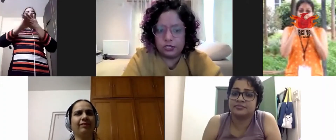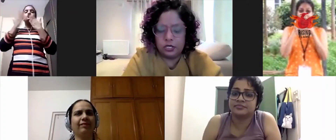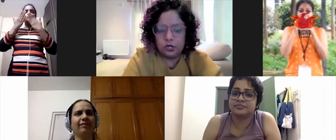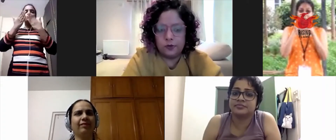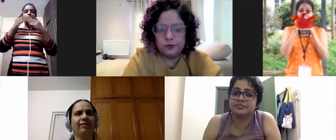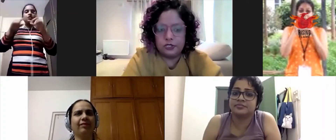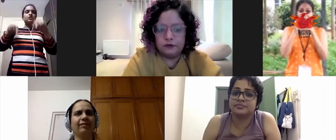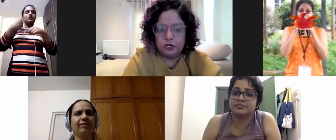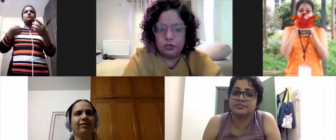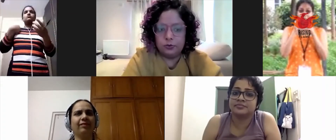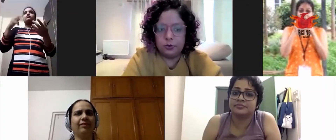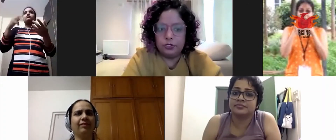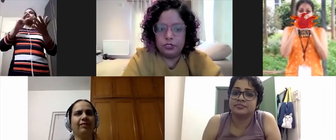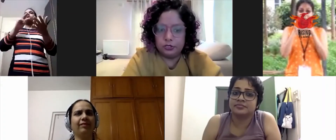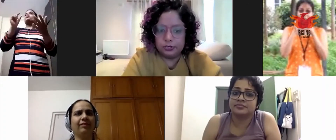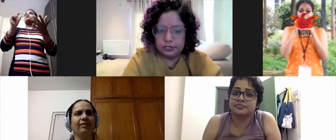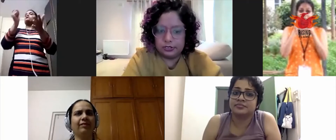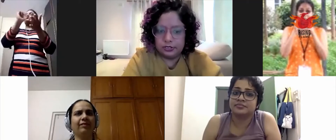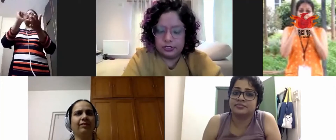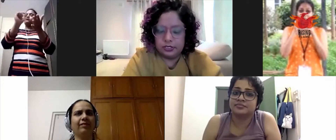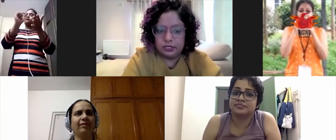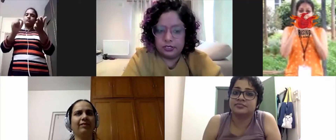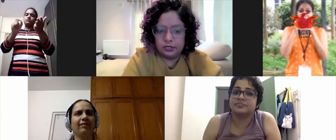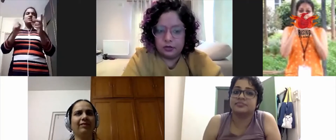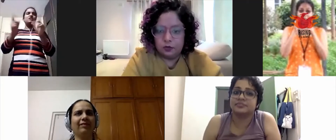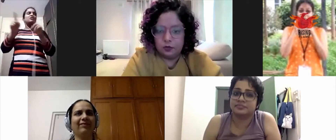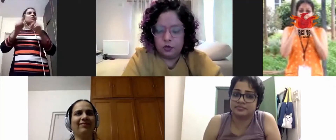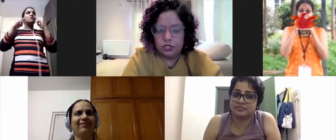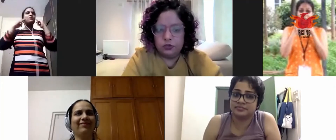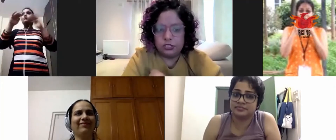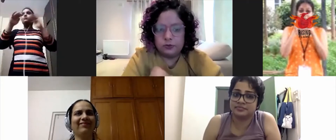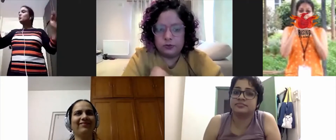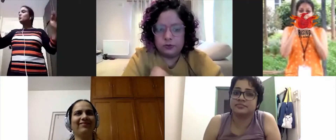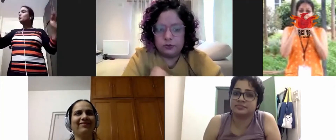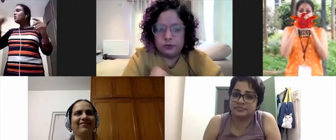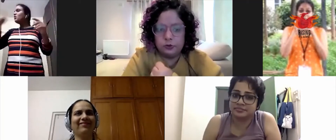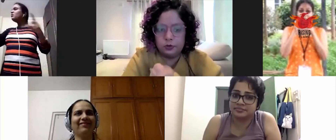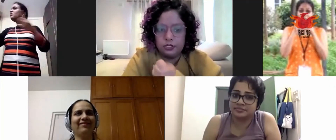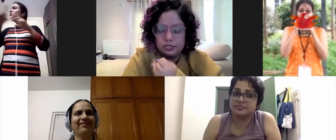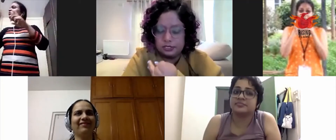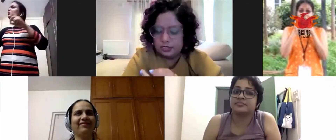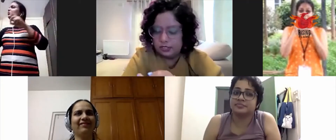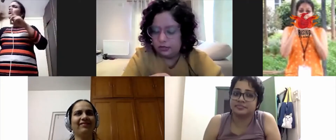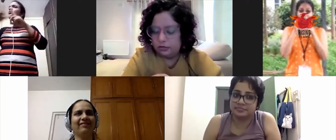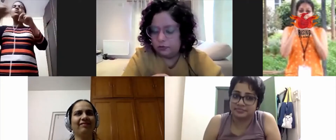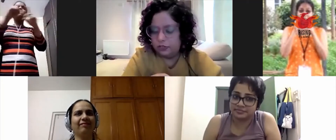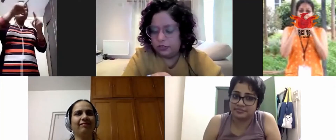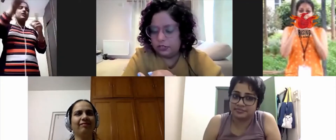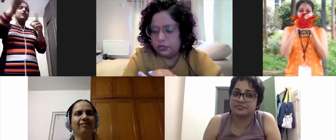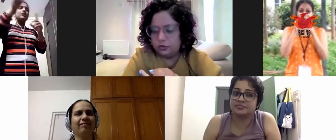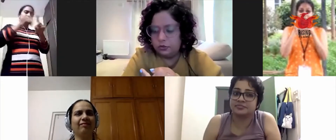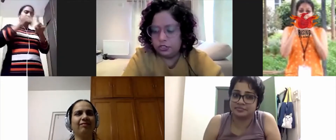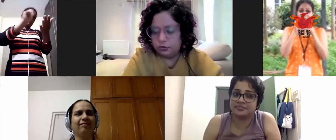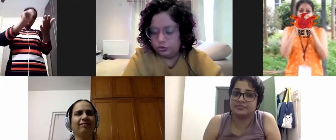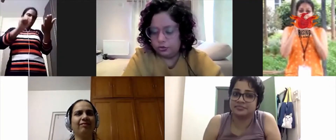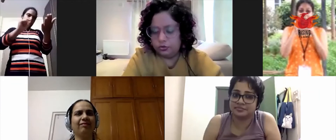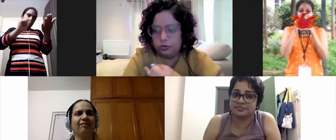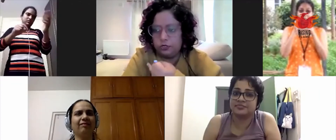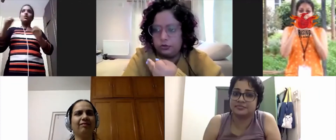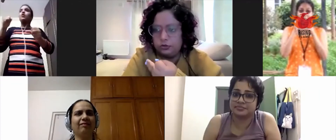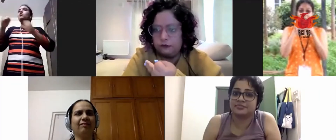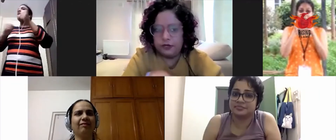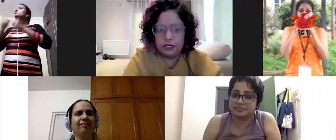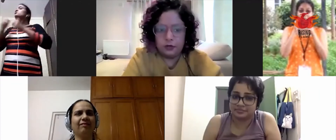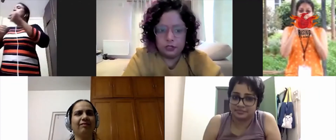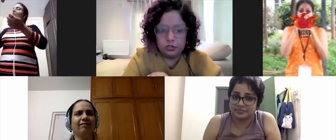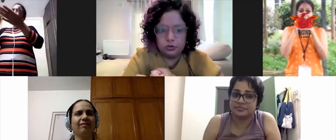notes observing all the popular girls. What do the sportsmen do? What does the goody two shoe do? What